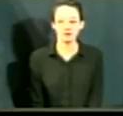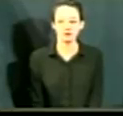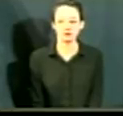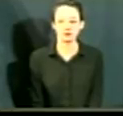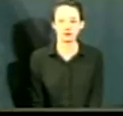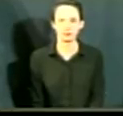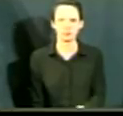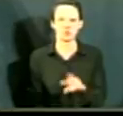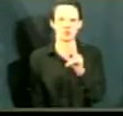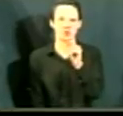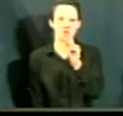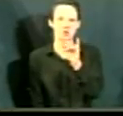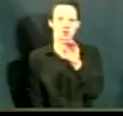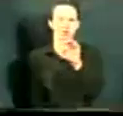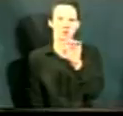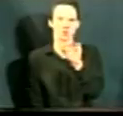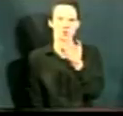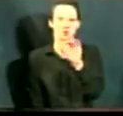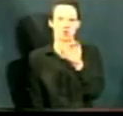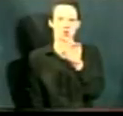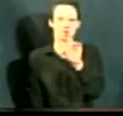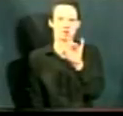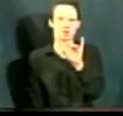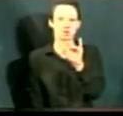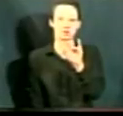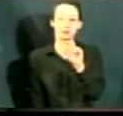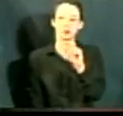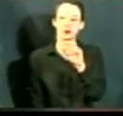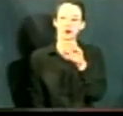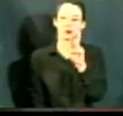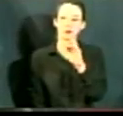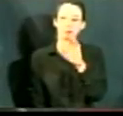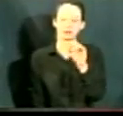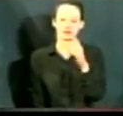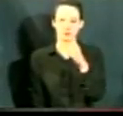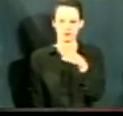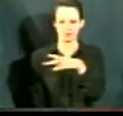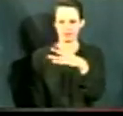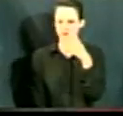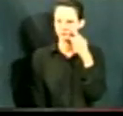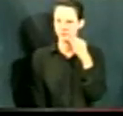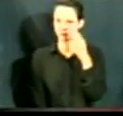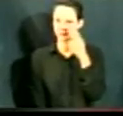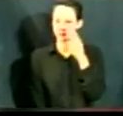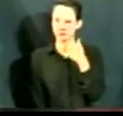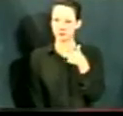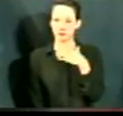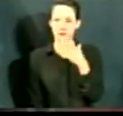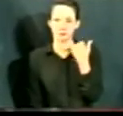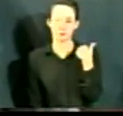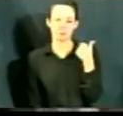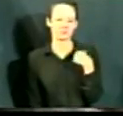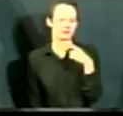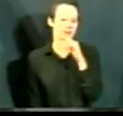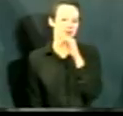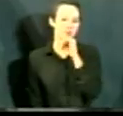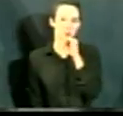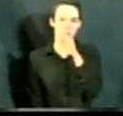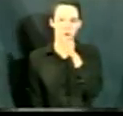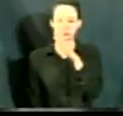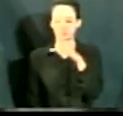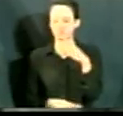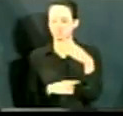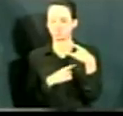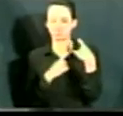Kim Creditch, Knox County. Well, you've seen me up here before, and it's I don't ever ask parents to come in and speak to